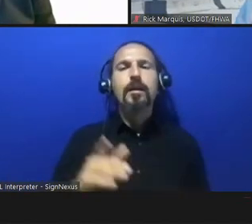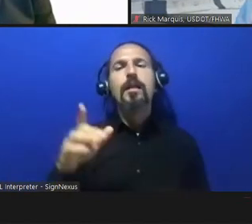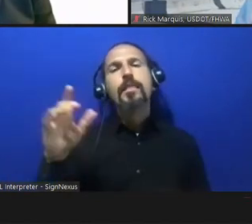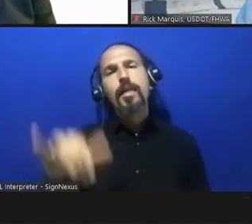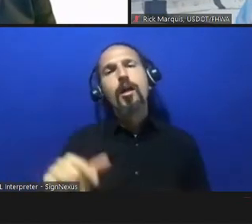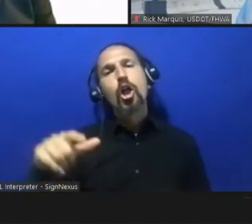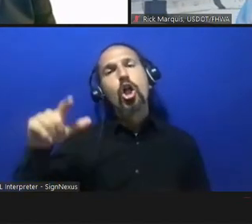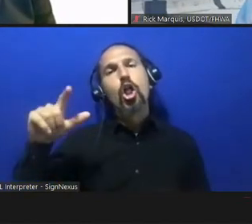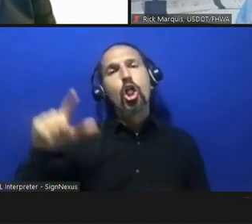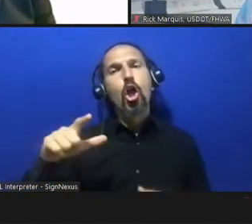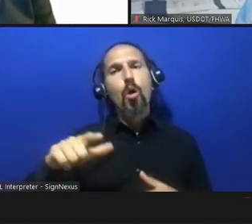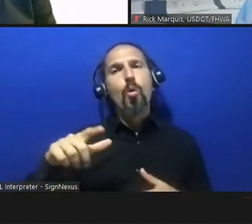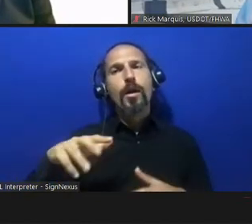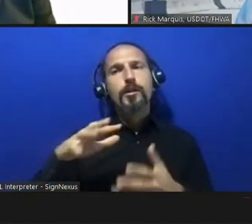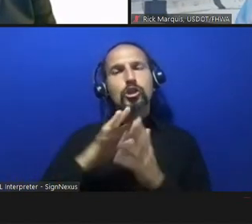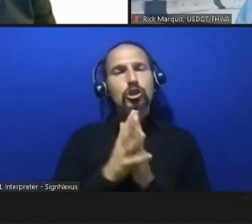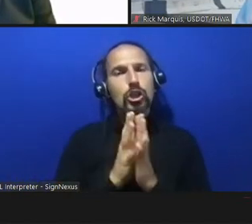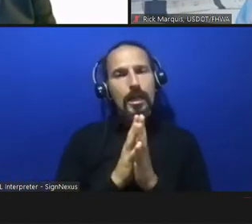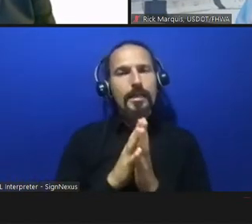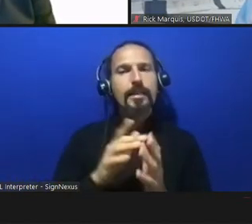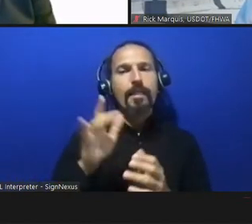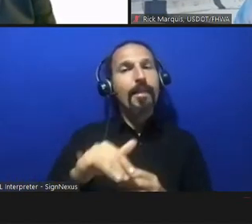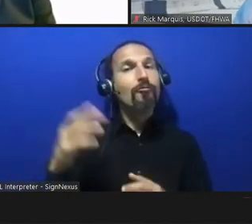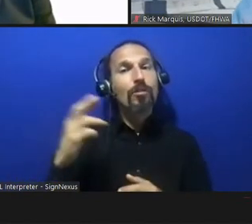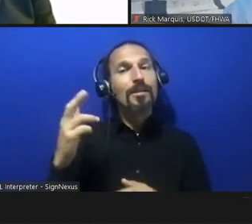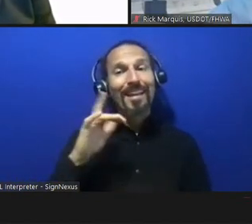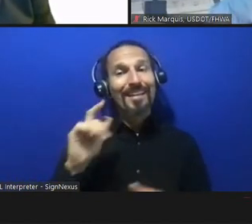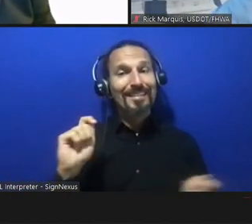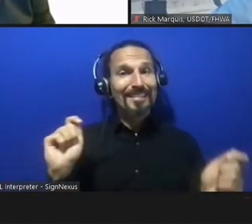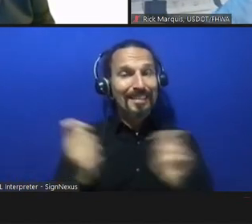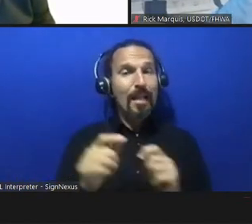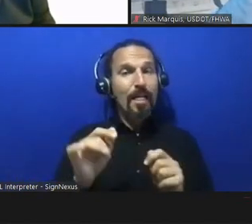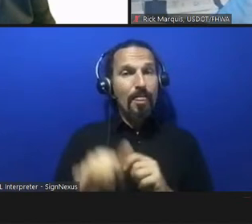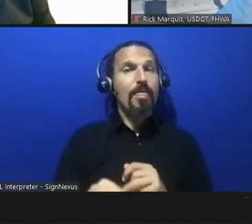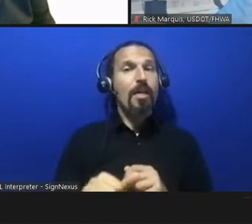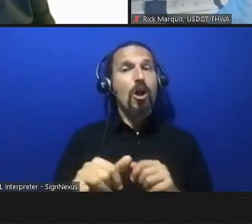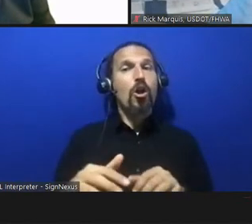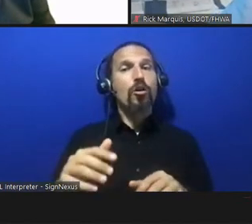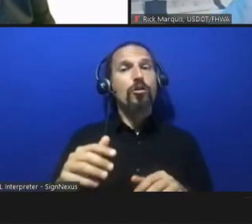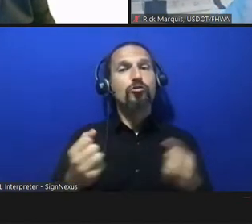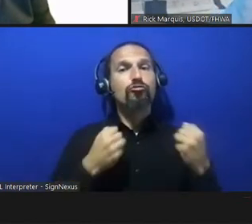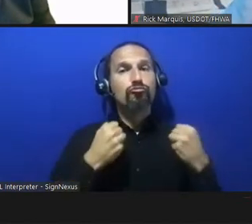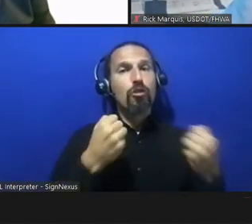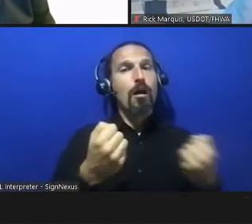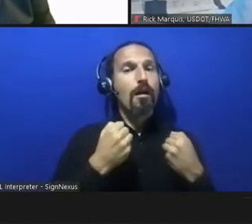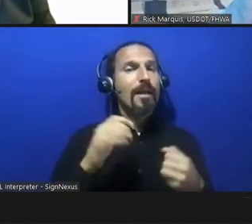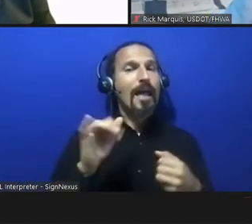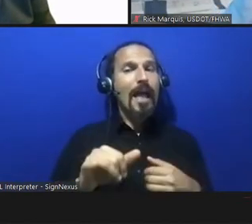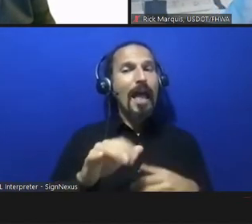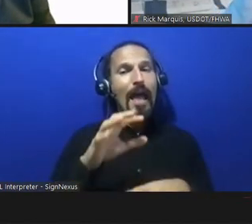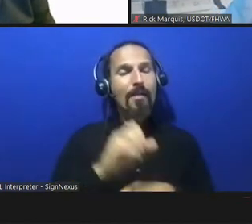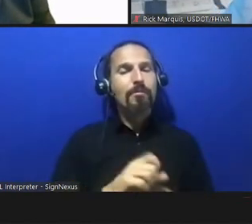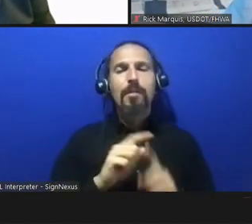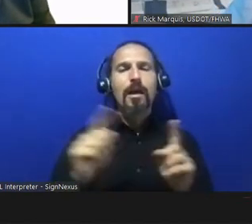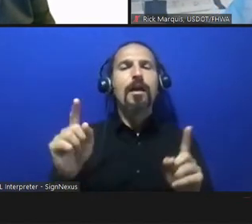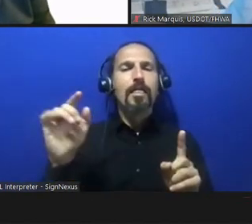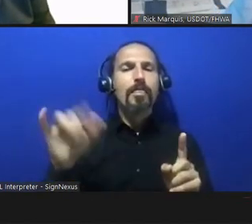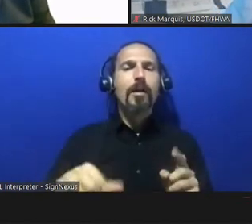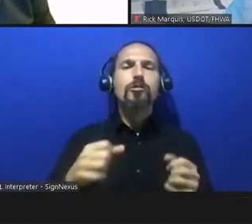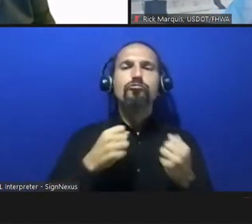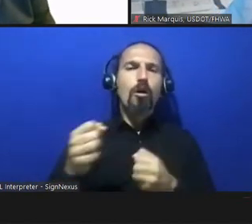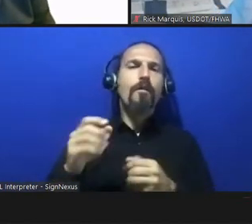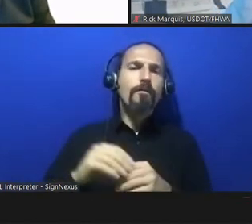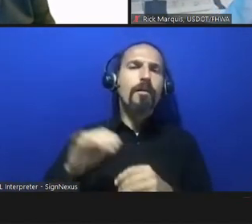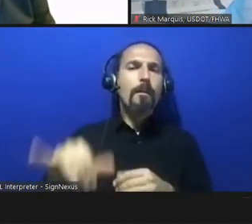congestion is not just because of changes in commuting habits but also because driving into manhattan and other